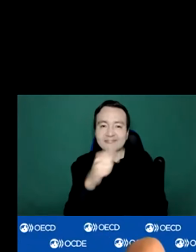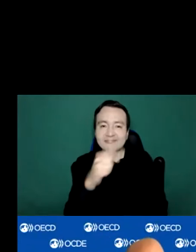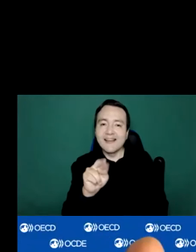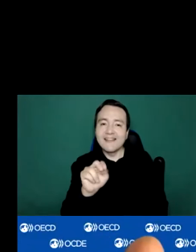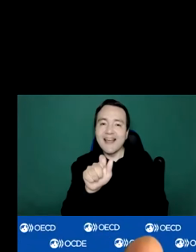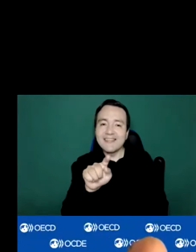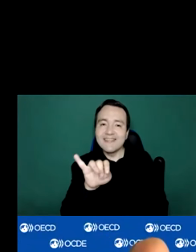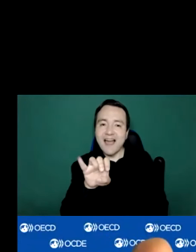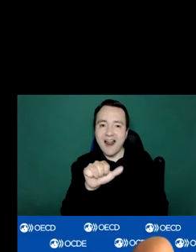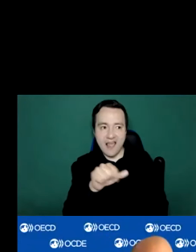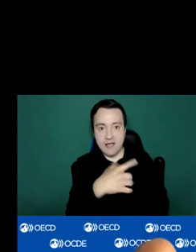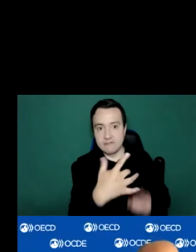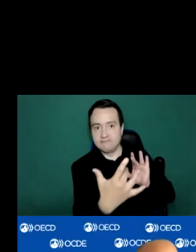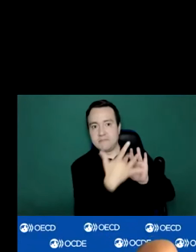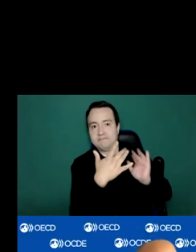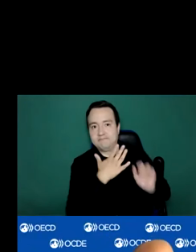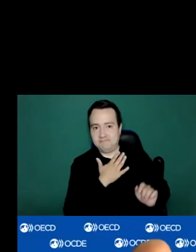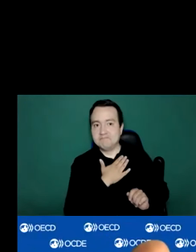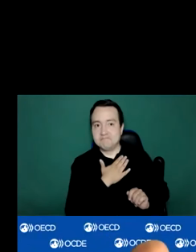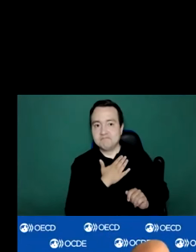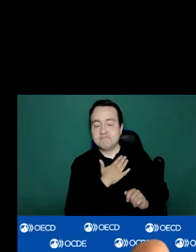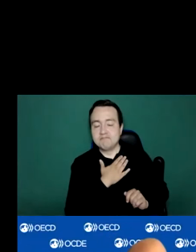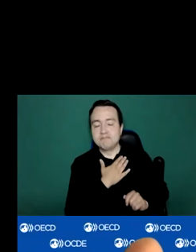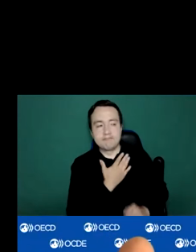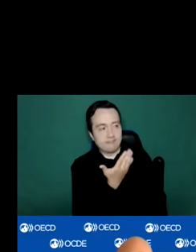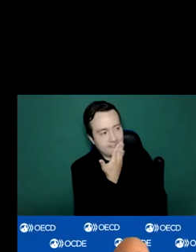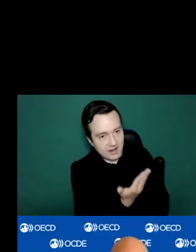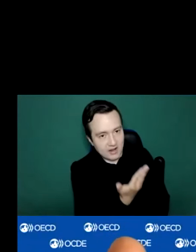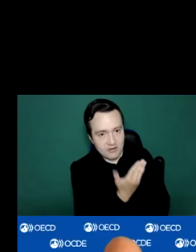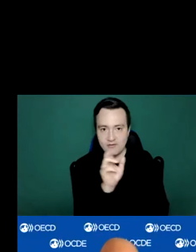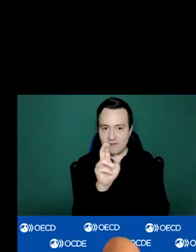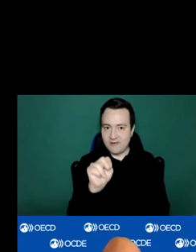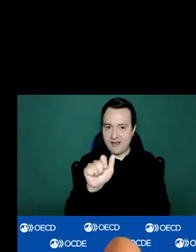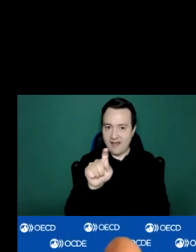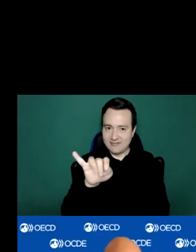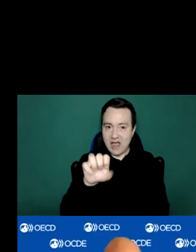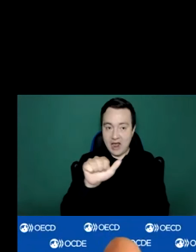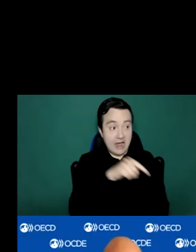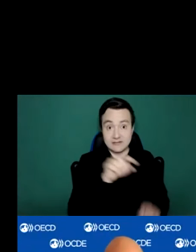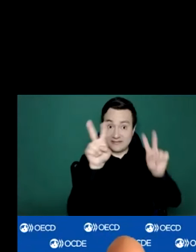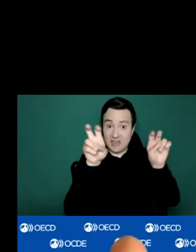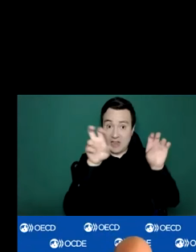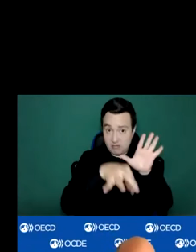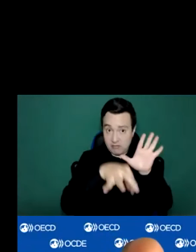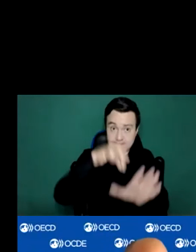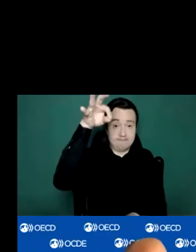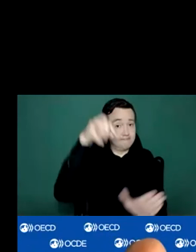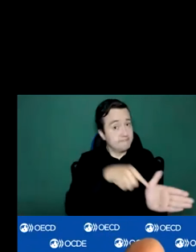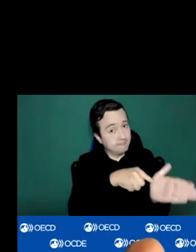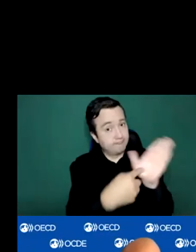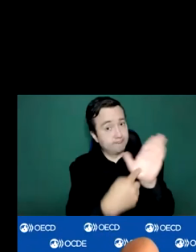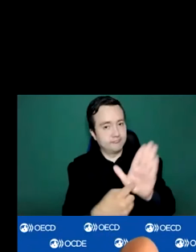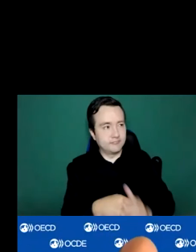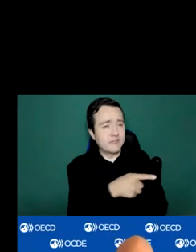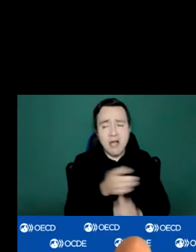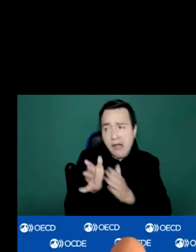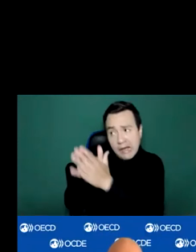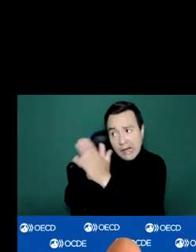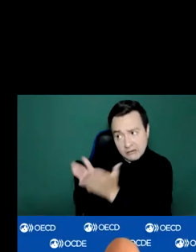topic and asking me to talk about access, and also from the perspective of the patient, right? From